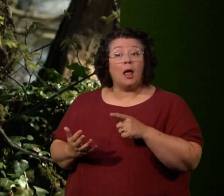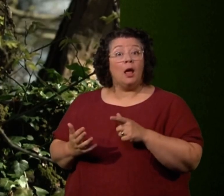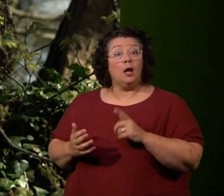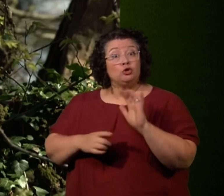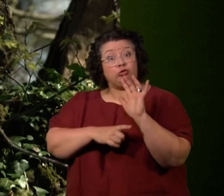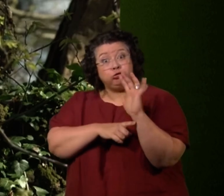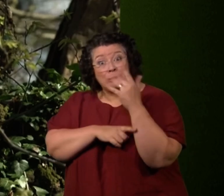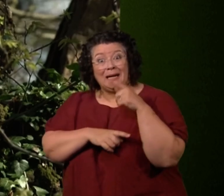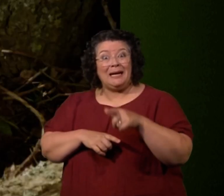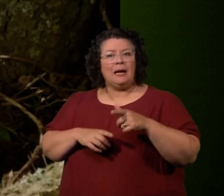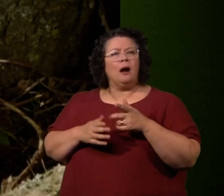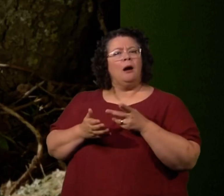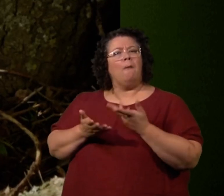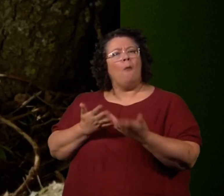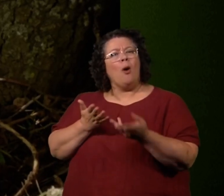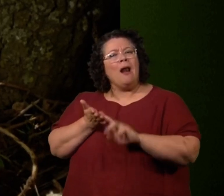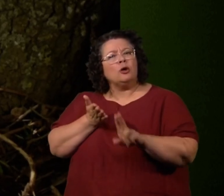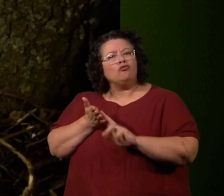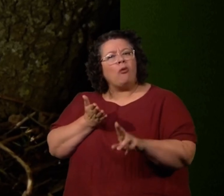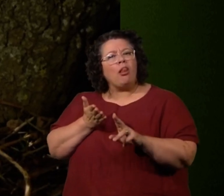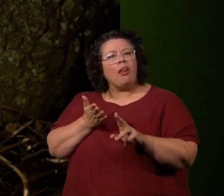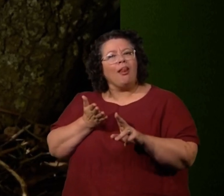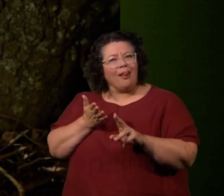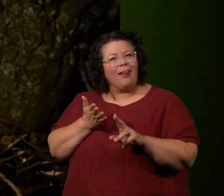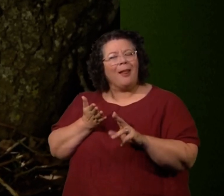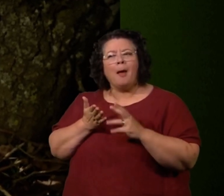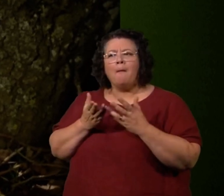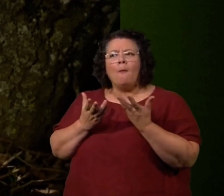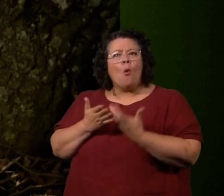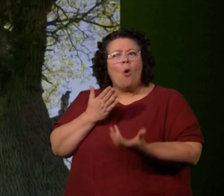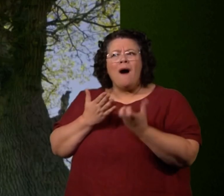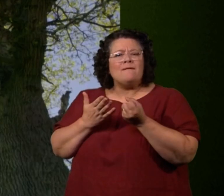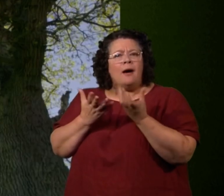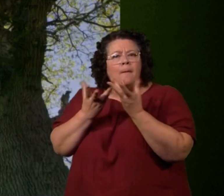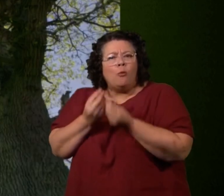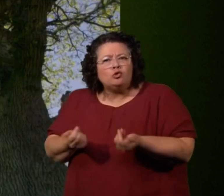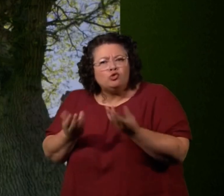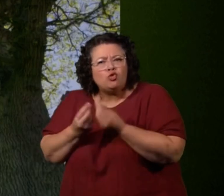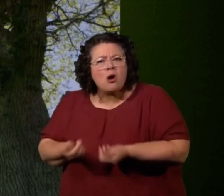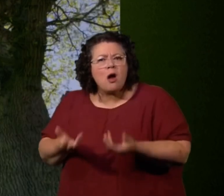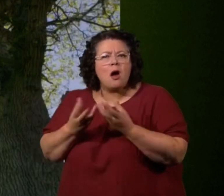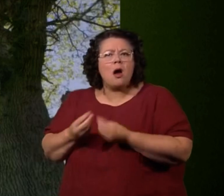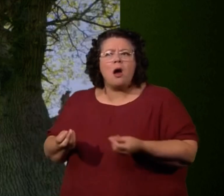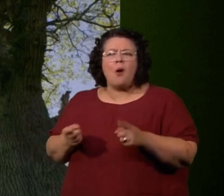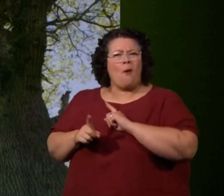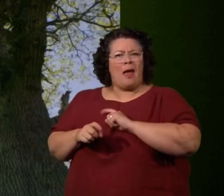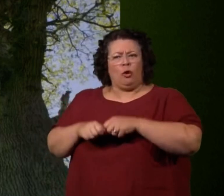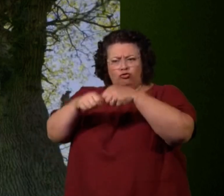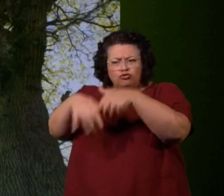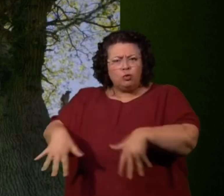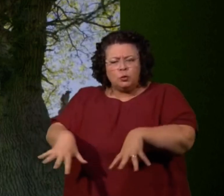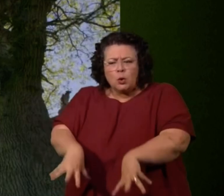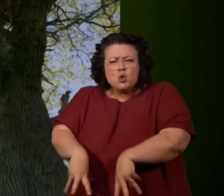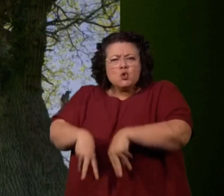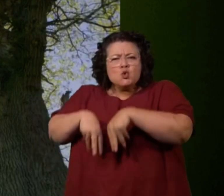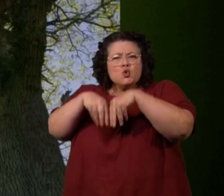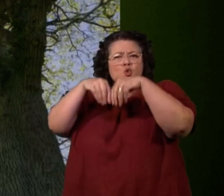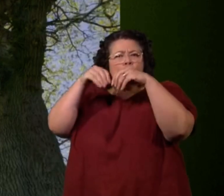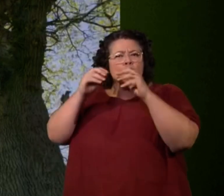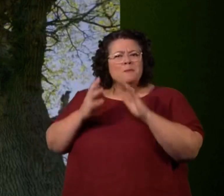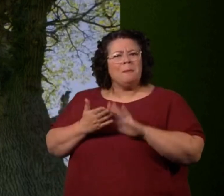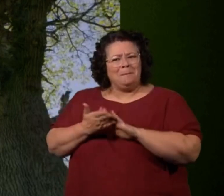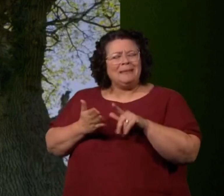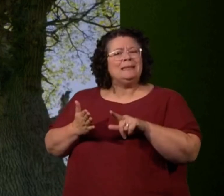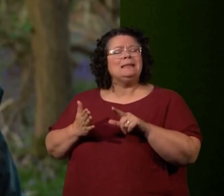bats. That's full of moisture. That's drawing water up from the roots all the way up to the leaves. That keeps things cool in the summer and warmer in the